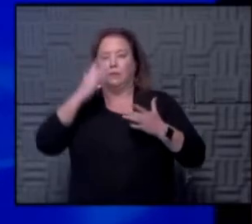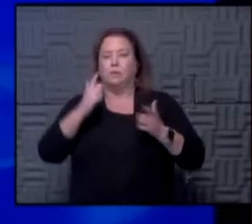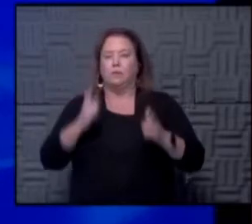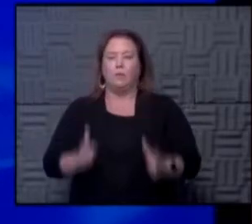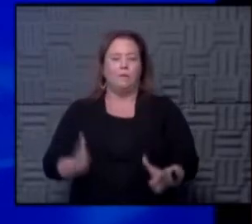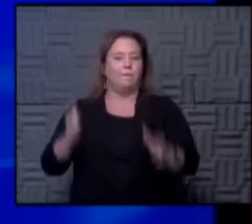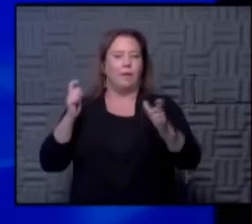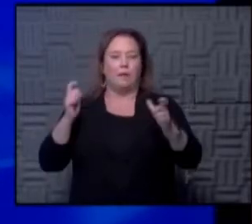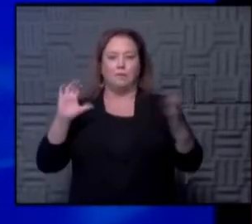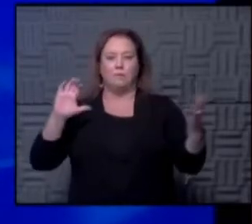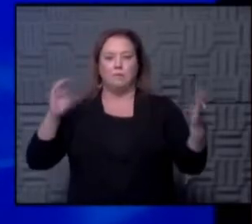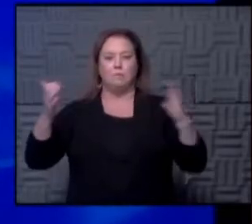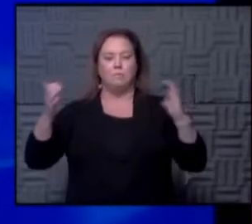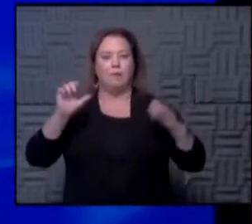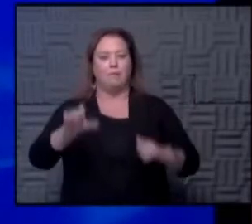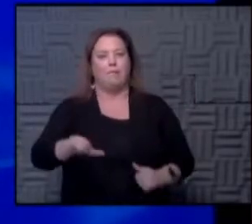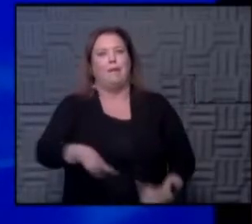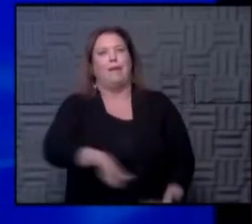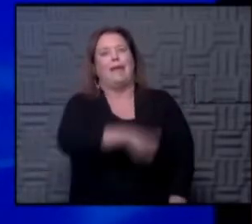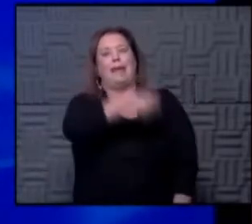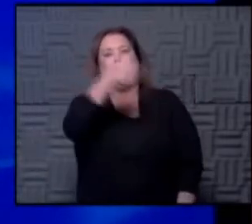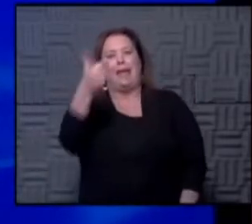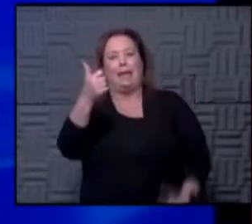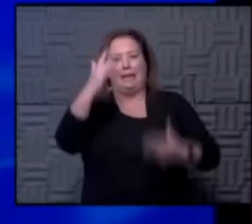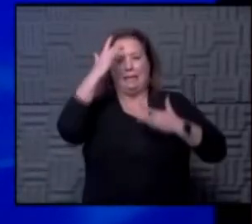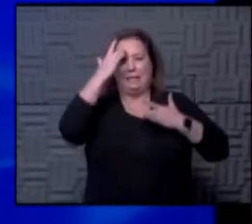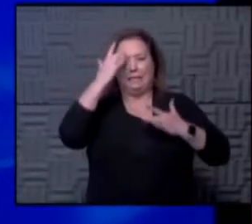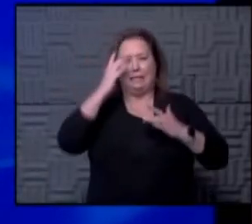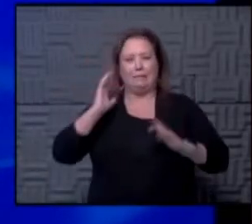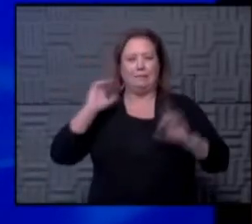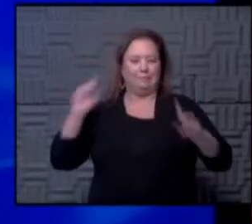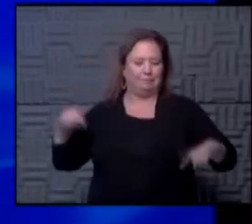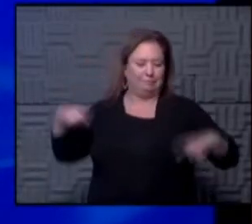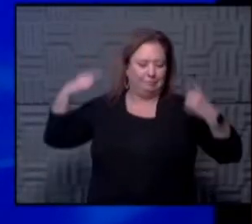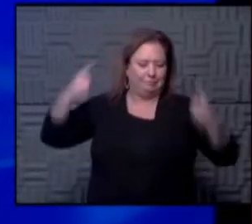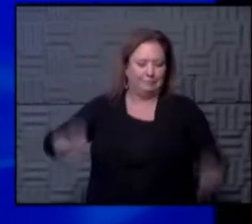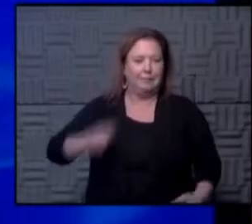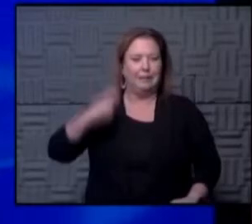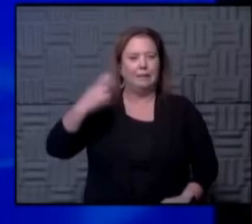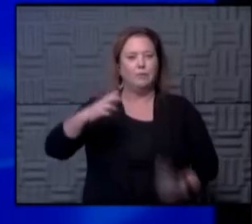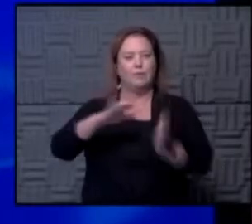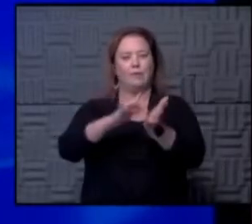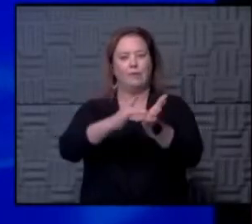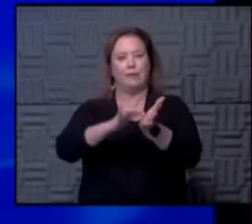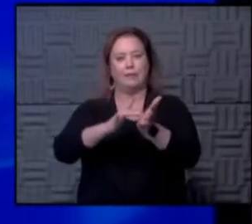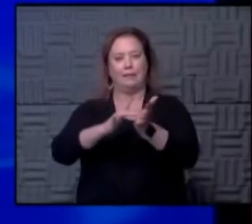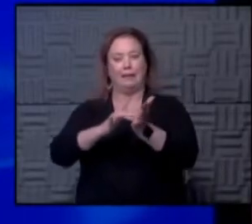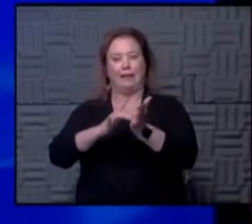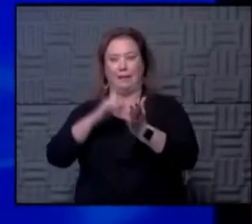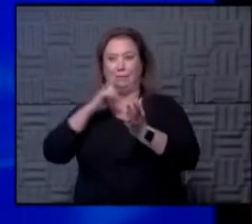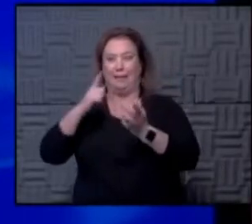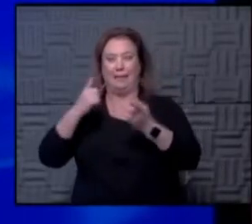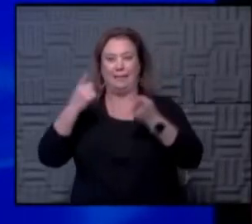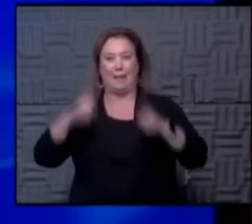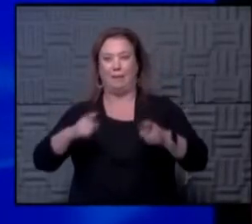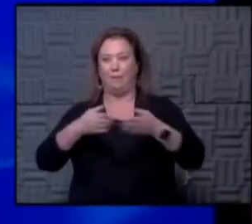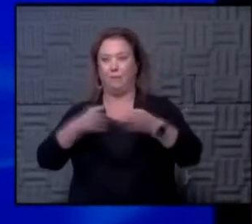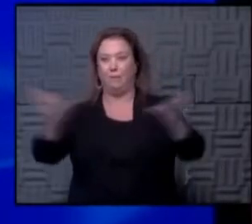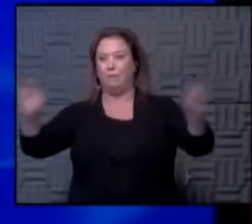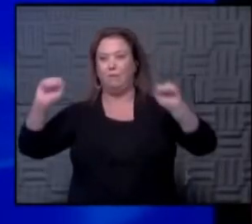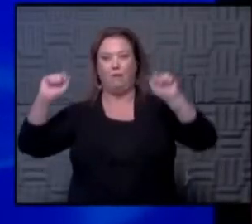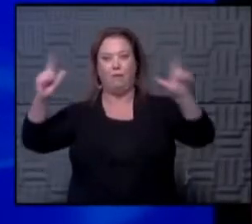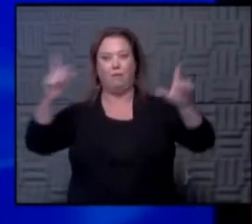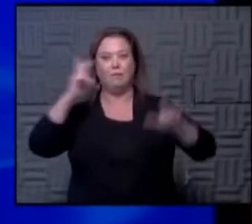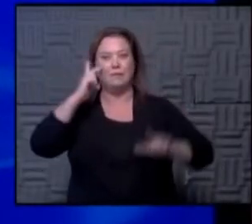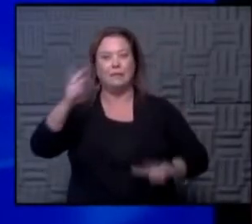much faster than we have learned about nearly any other disease in the history of medicine. And it's happening on a very public stage, right, because of the